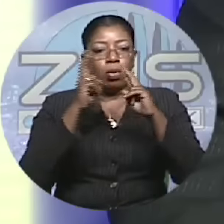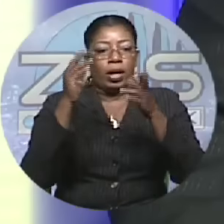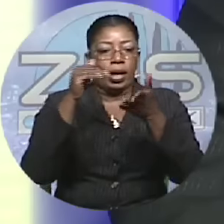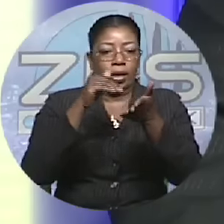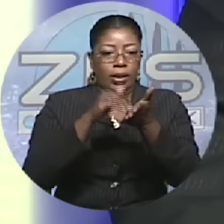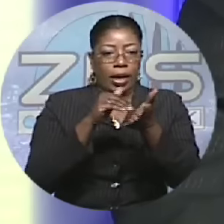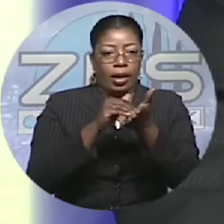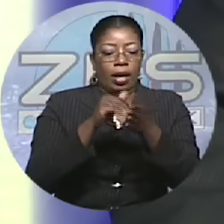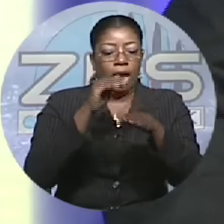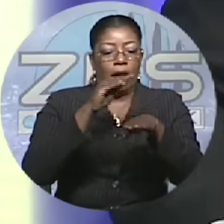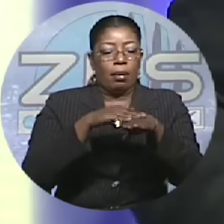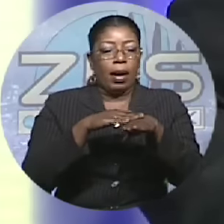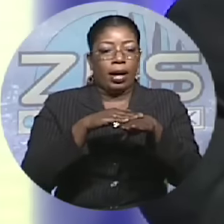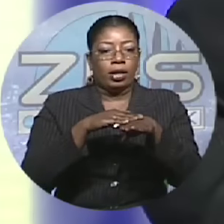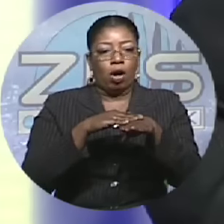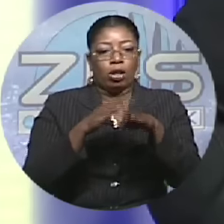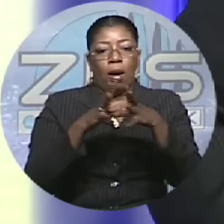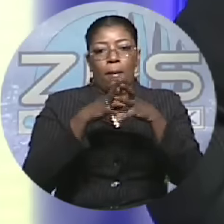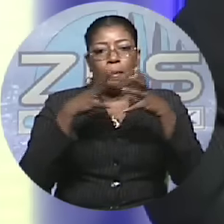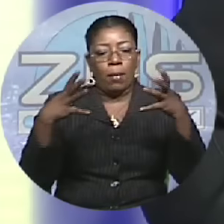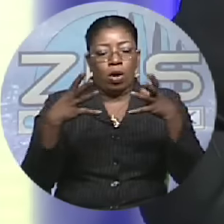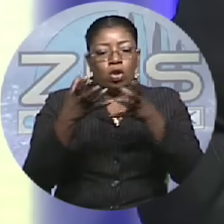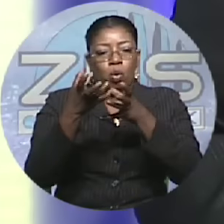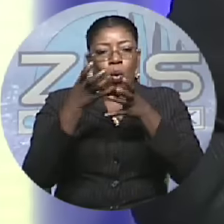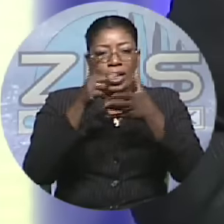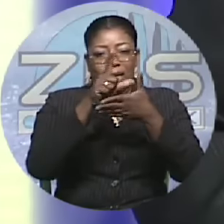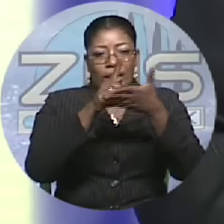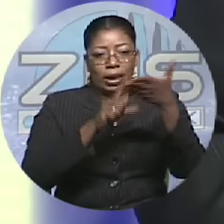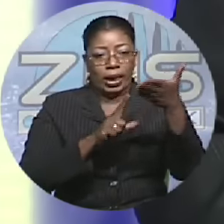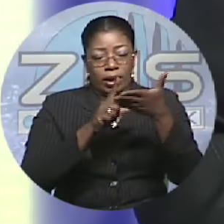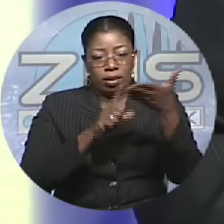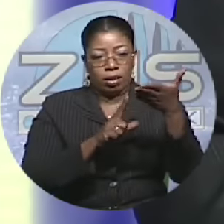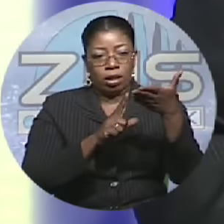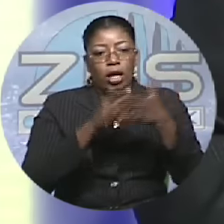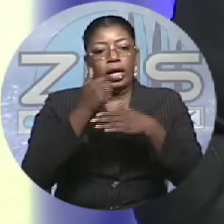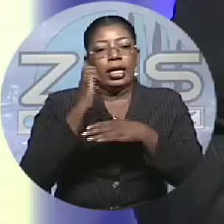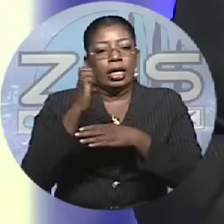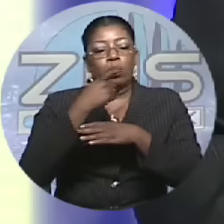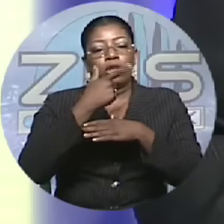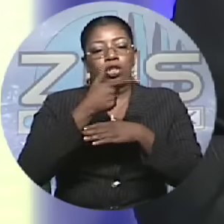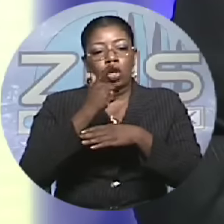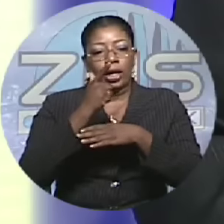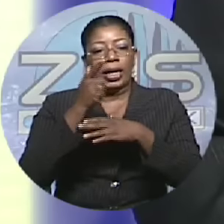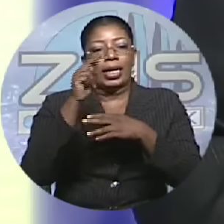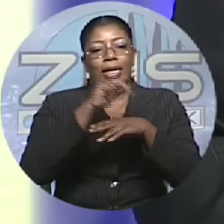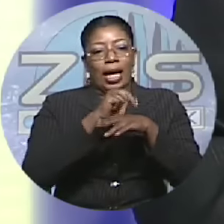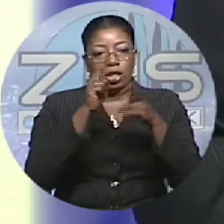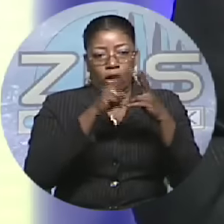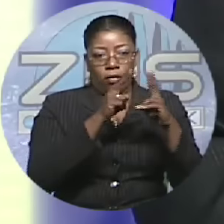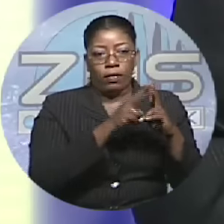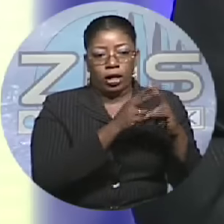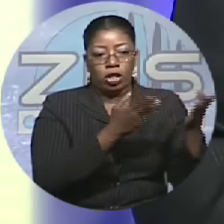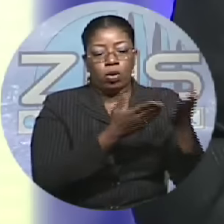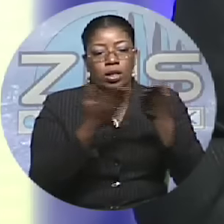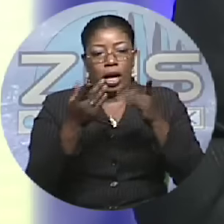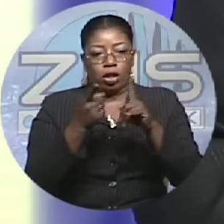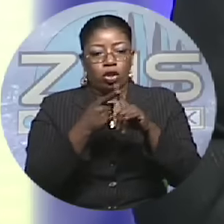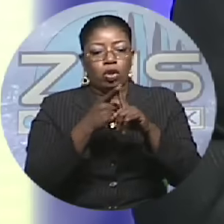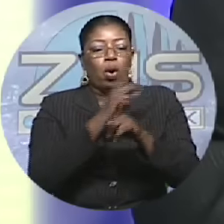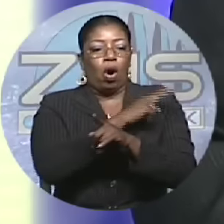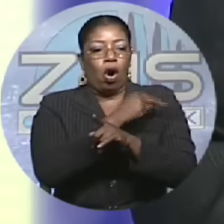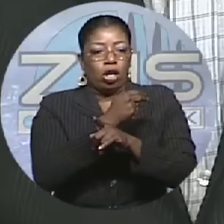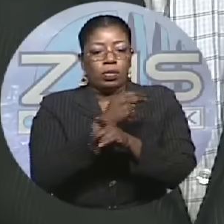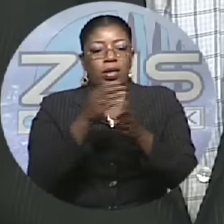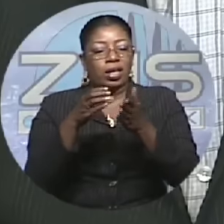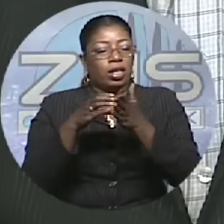most wanted list was shot in the Nassau Village area by police. He was taken to hospital for further treatment. His condition is unknown